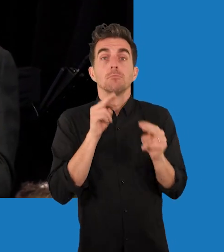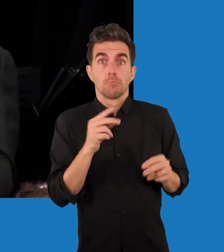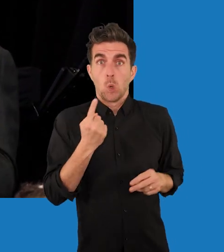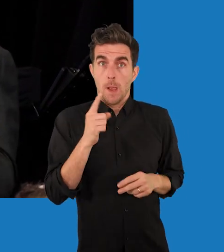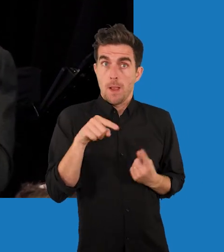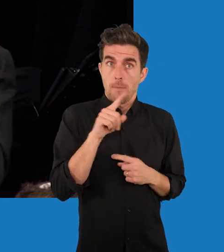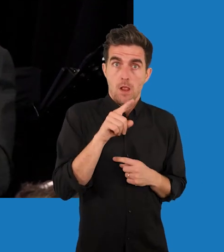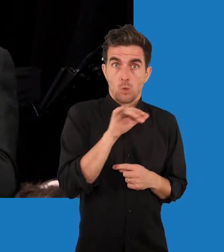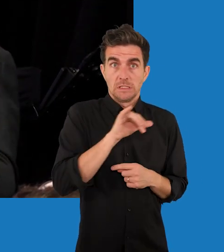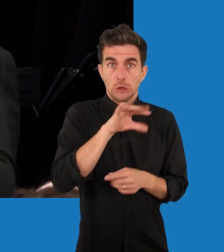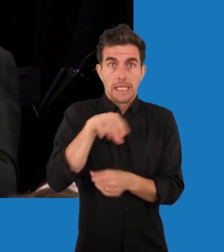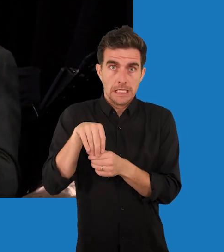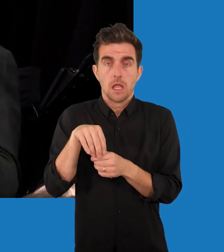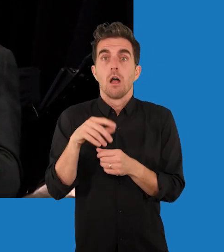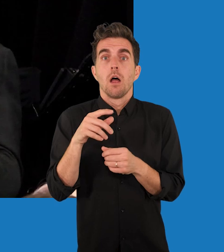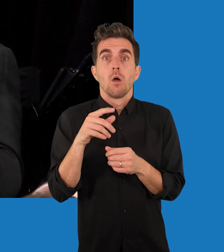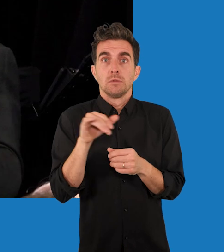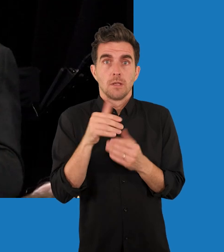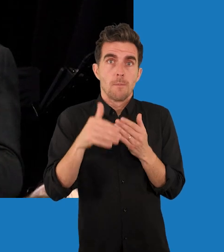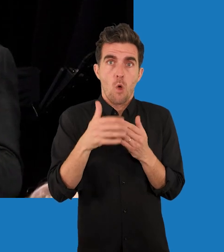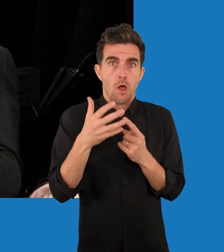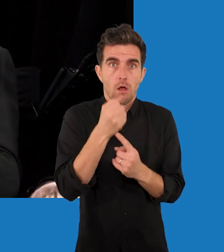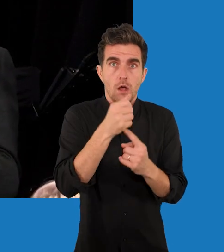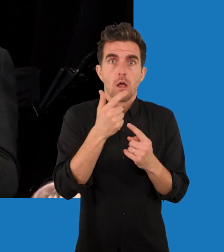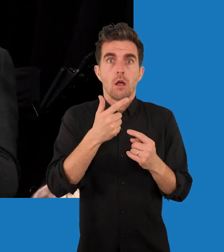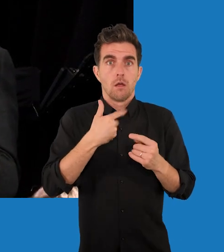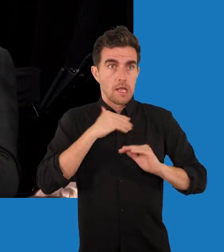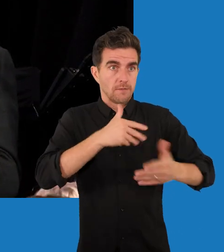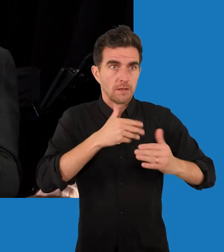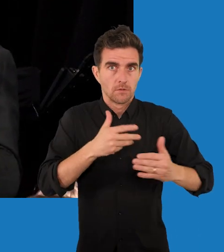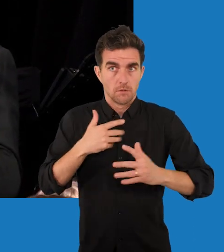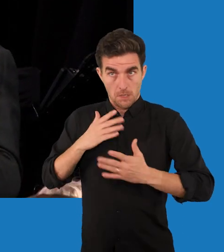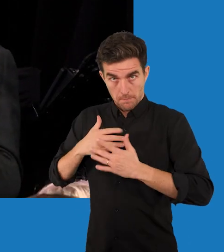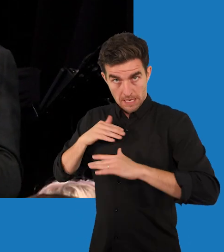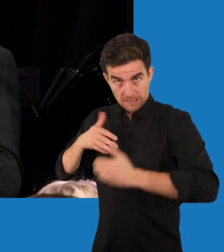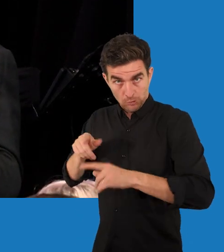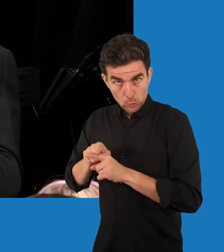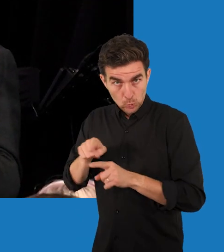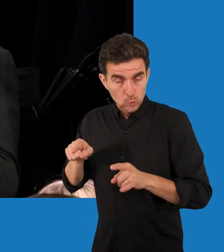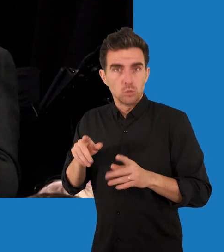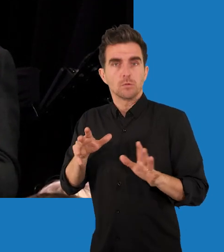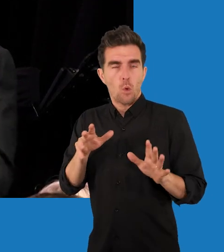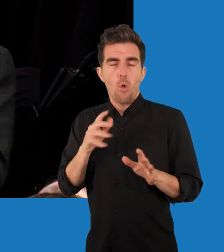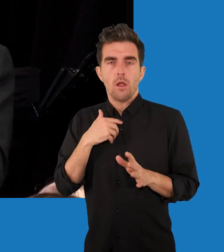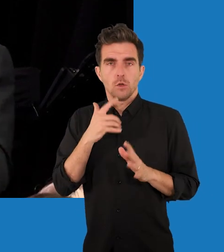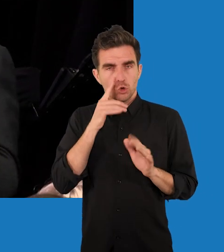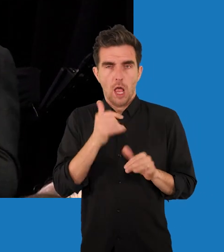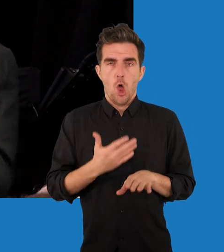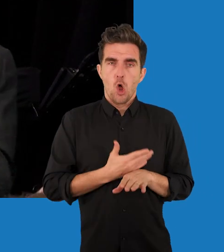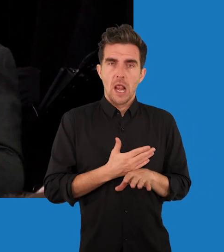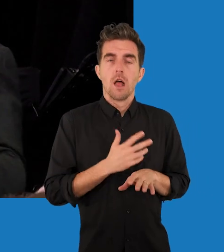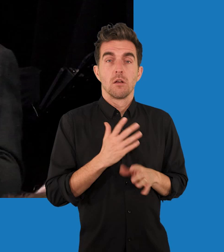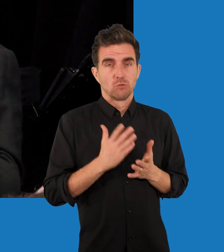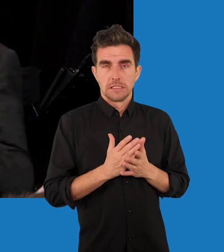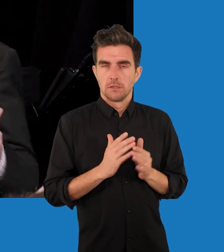look at the socio-economic groups who are sort of achieving higher uptakes of these devices. So it appears